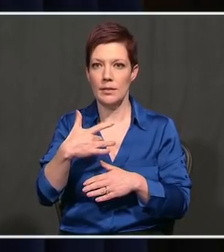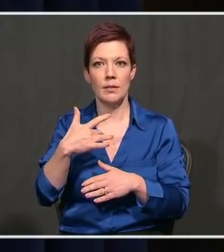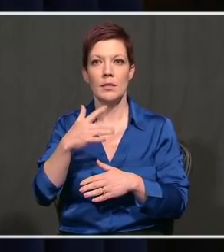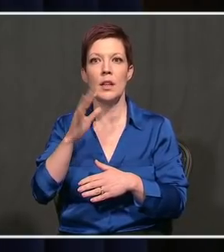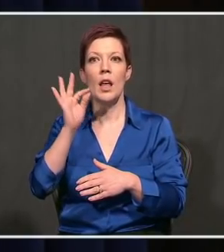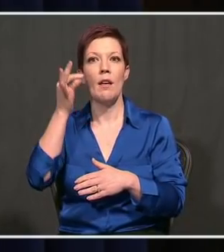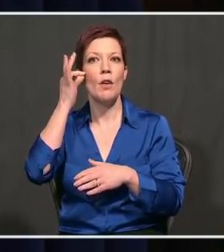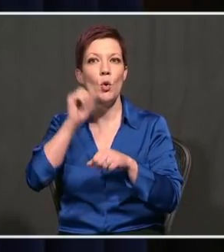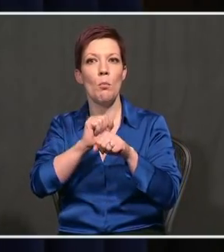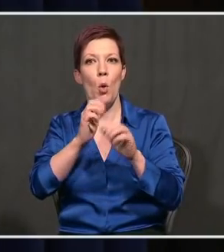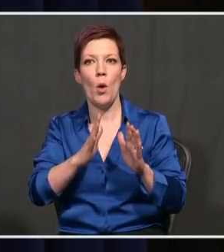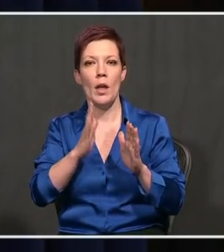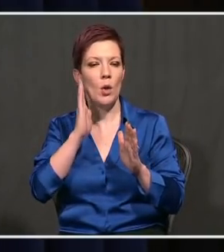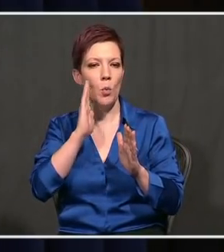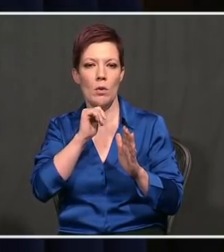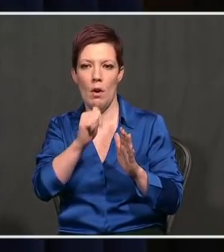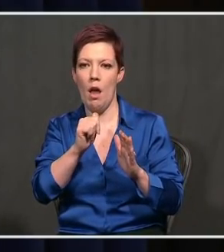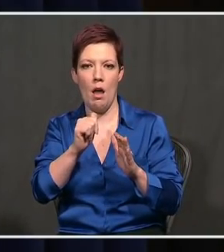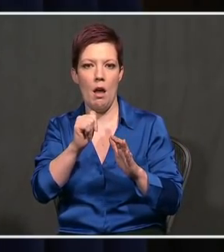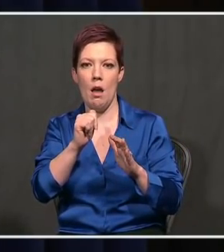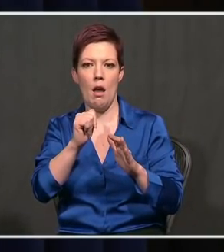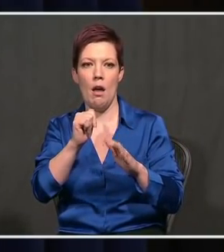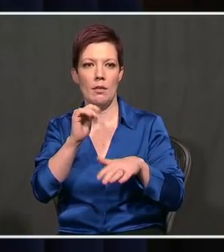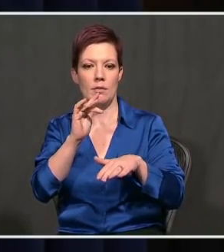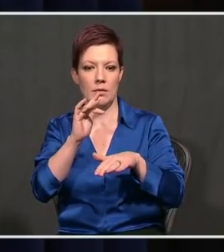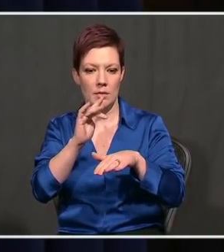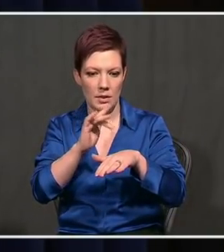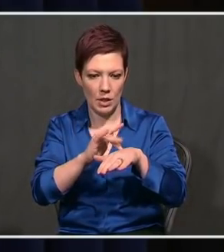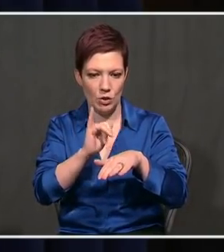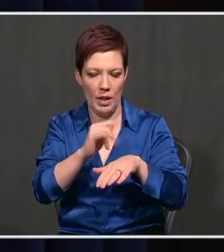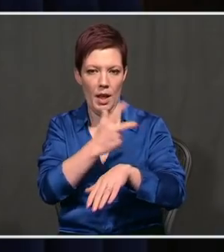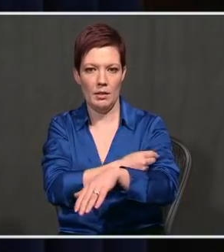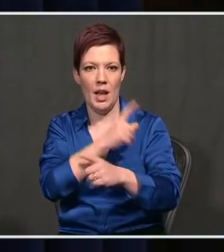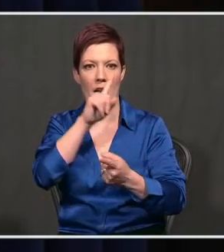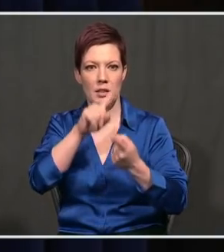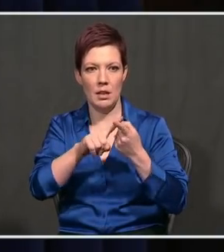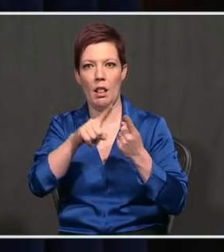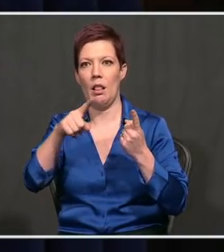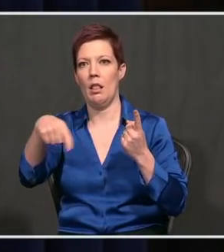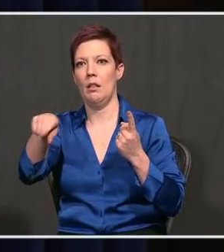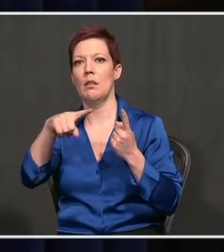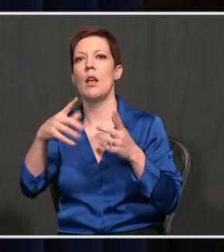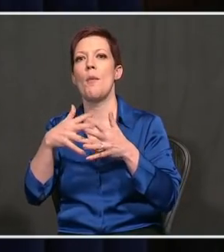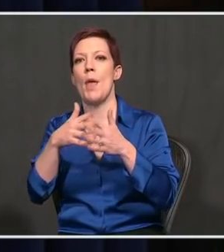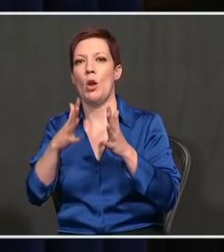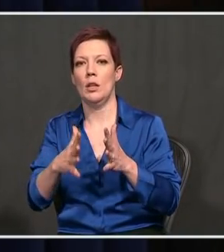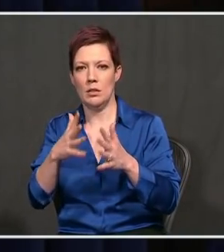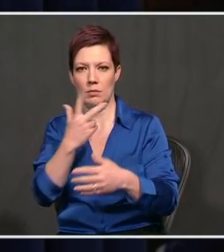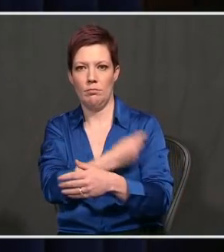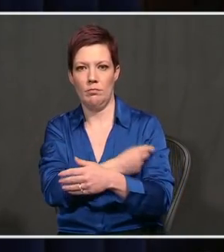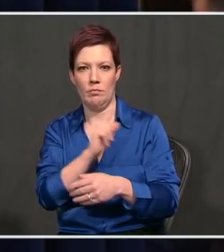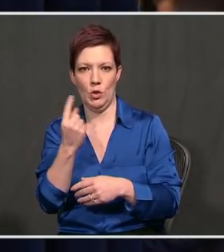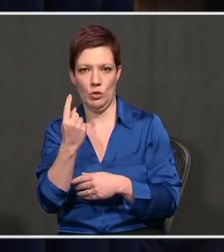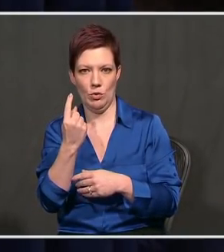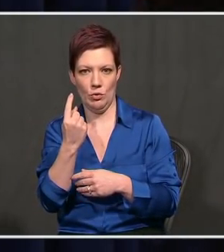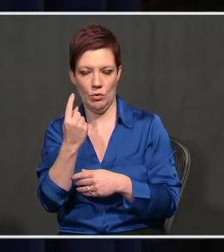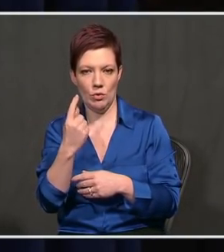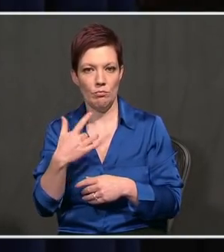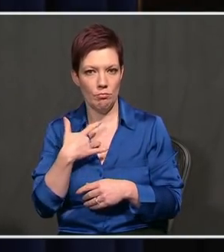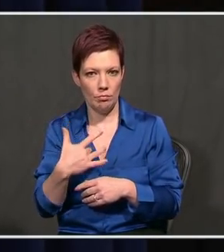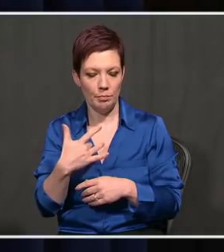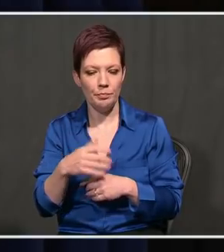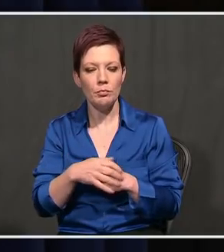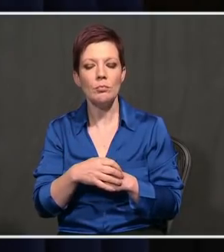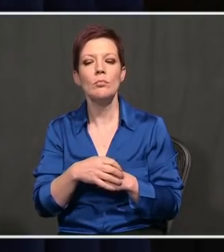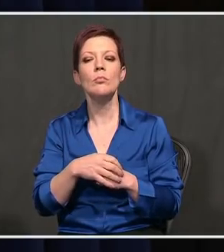a vaccine dose before it's injected into Americans' arms. Highly unlikely a federal employee will touch that dose. And that goes to General Perna's